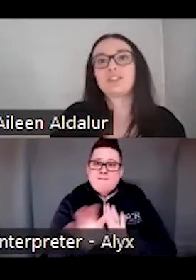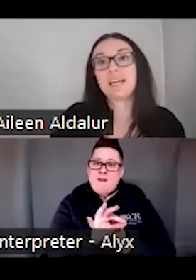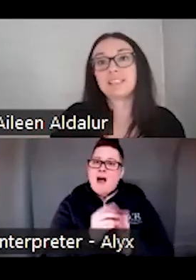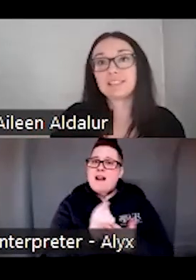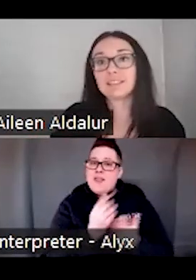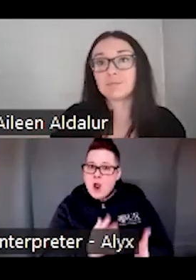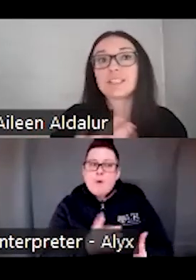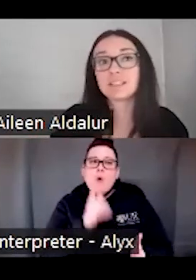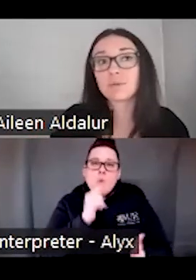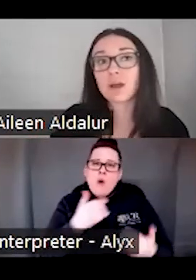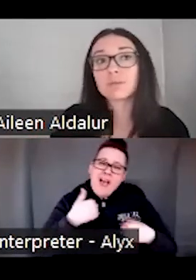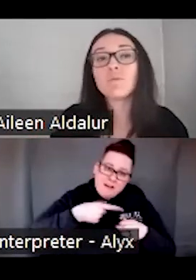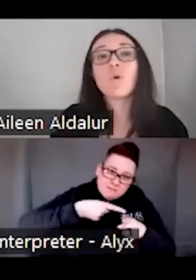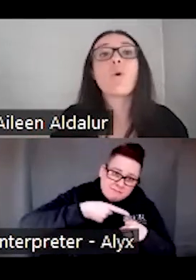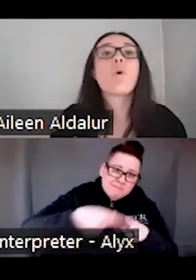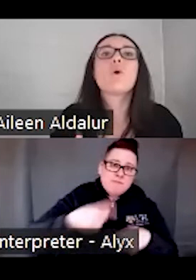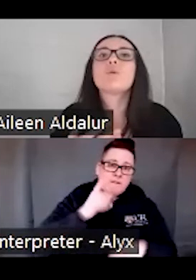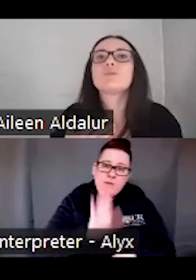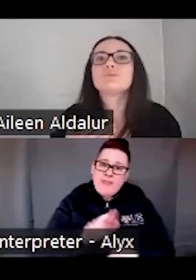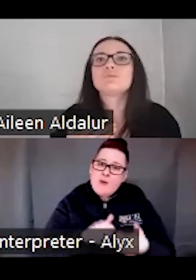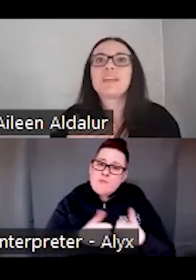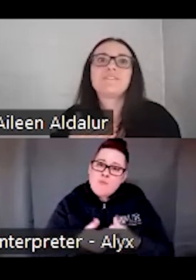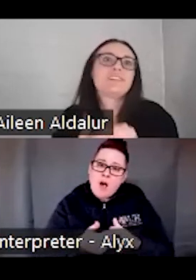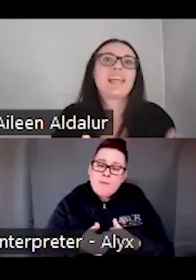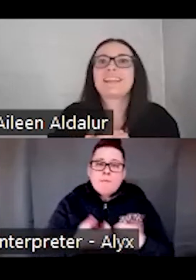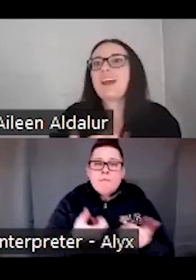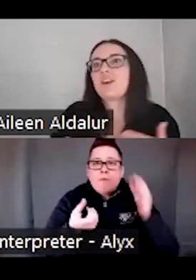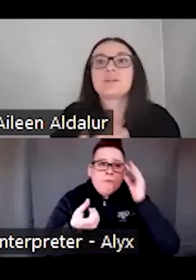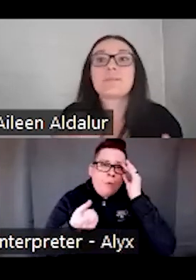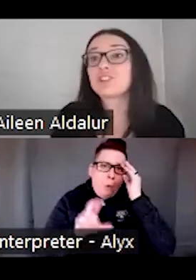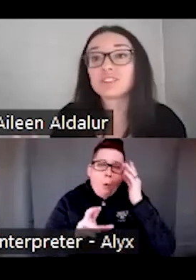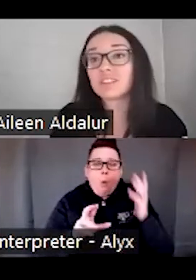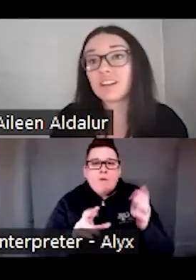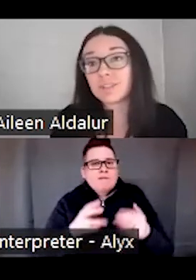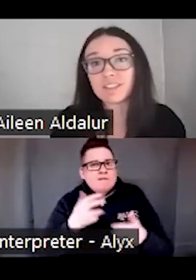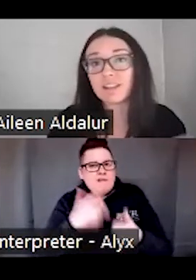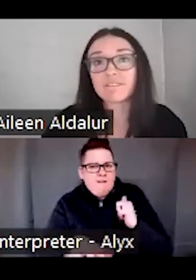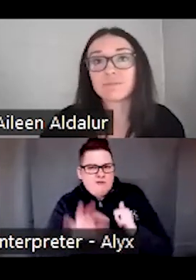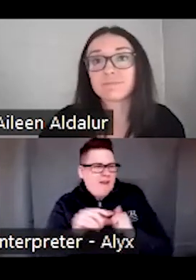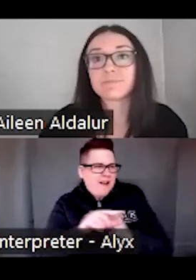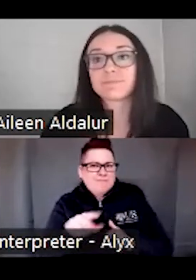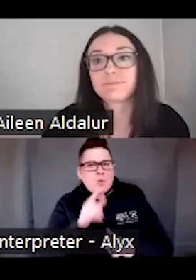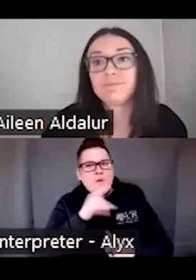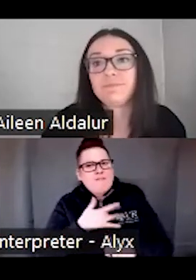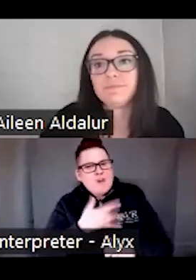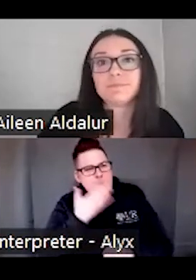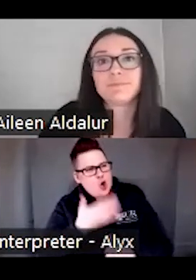actually specializes in their presenting problem or with whom they feel like they are a good match on a personal level.